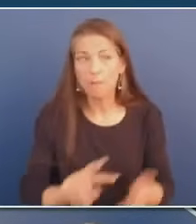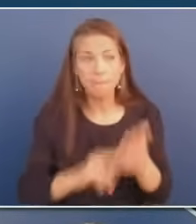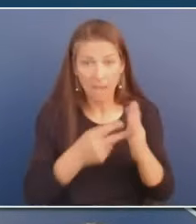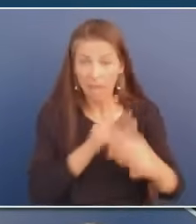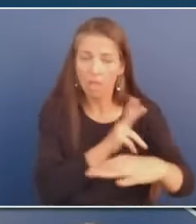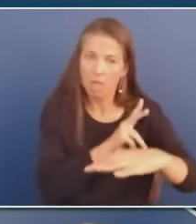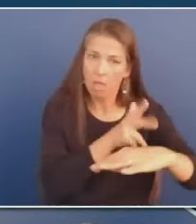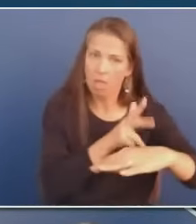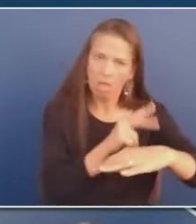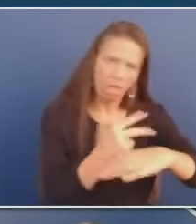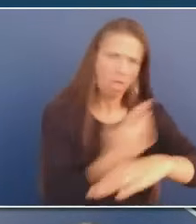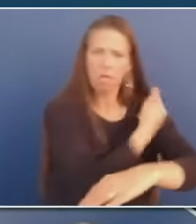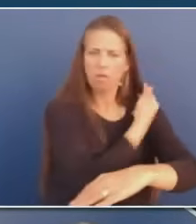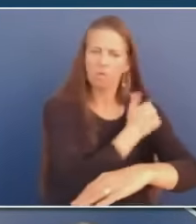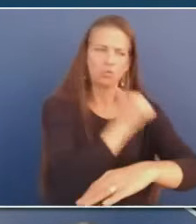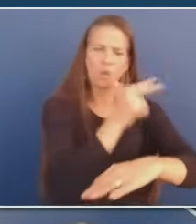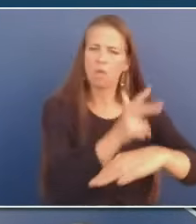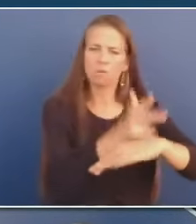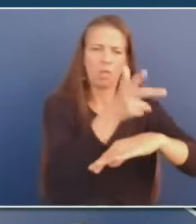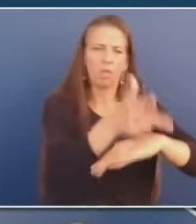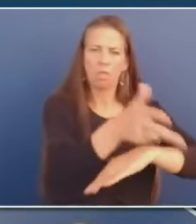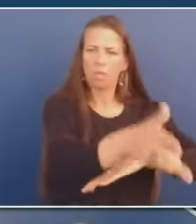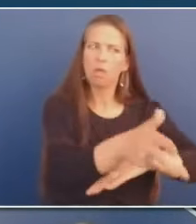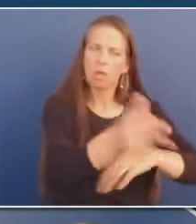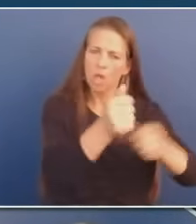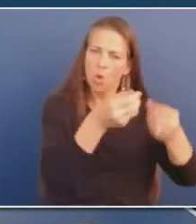through a flooded area and losing them then. These are